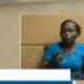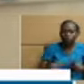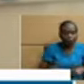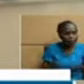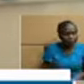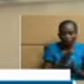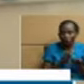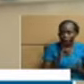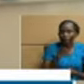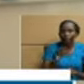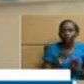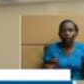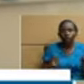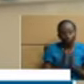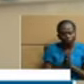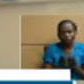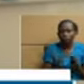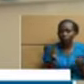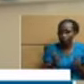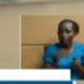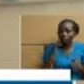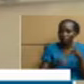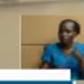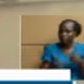IDs, can we rectify that? And finally,